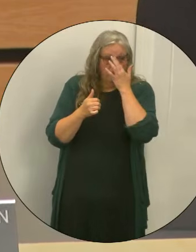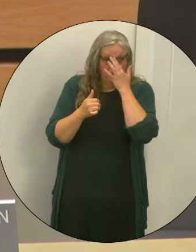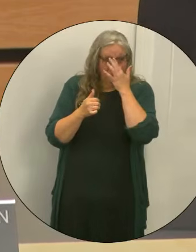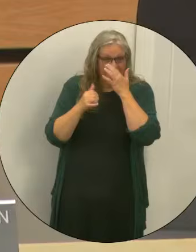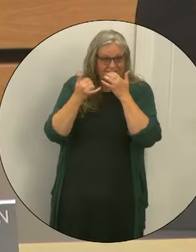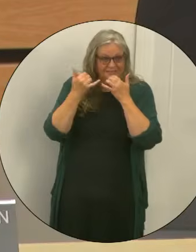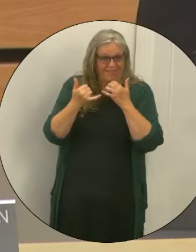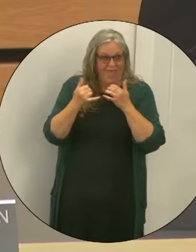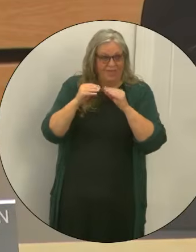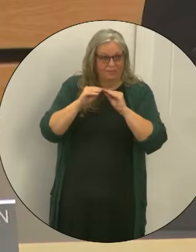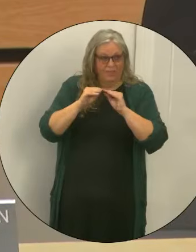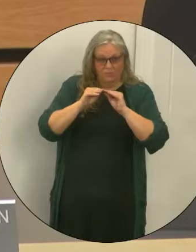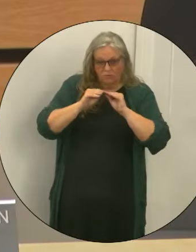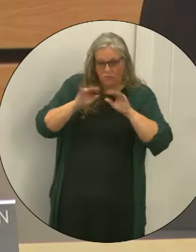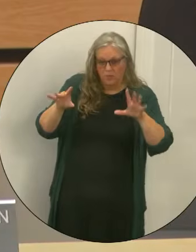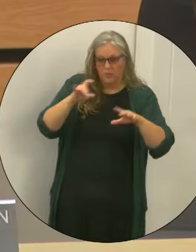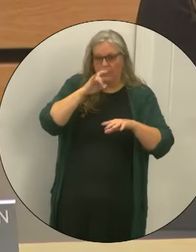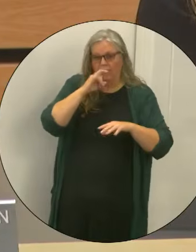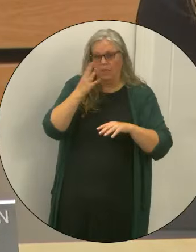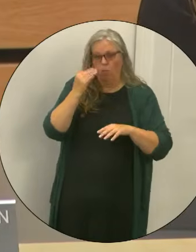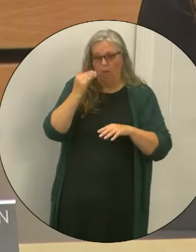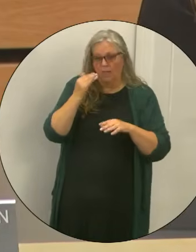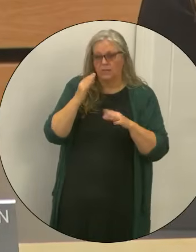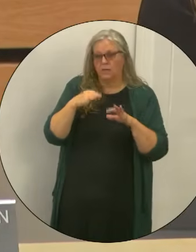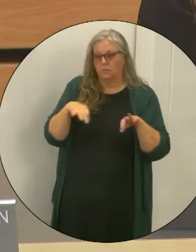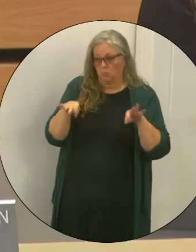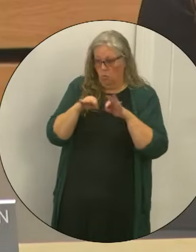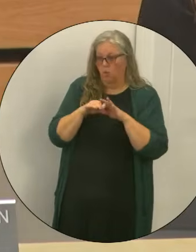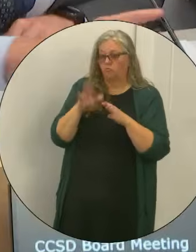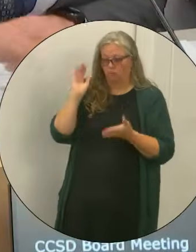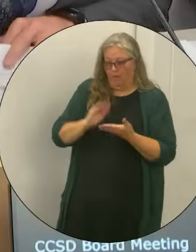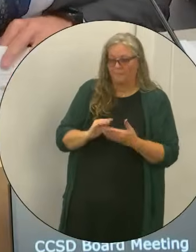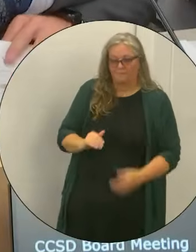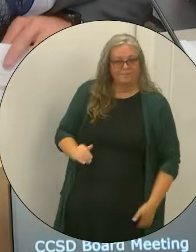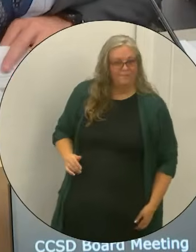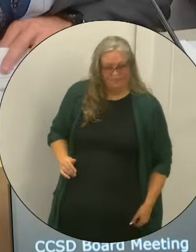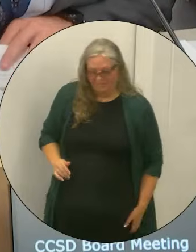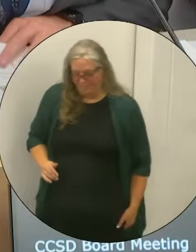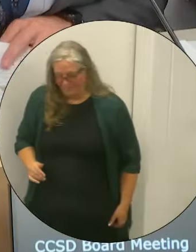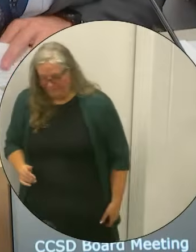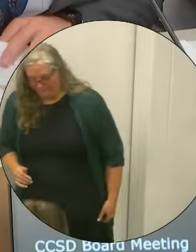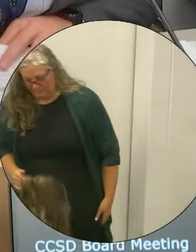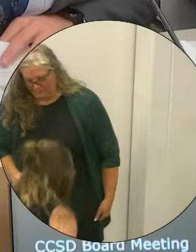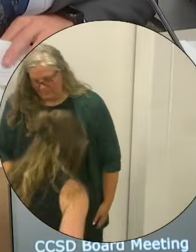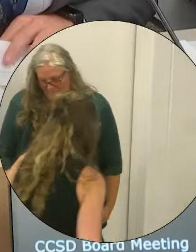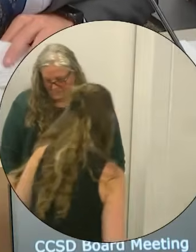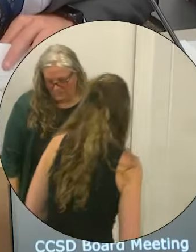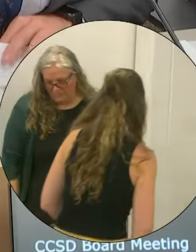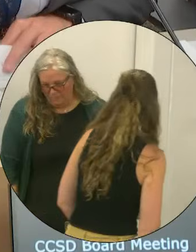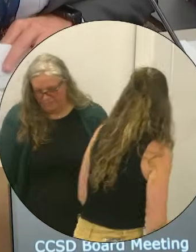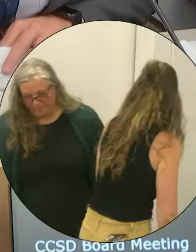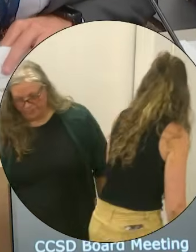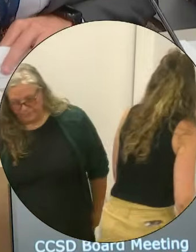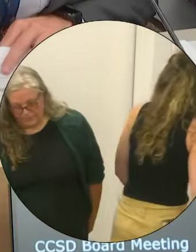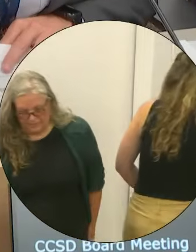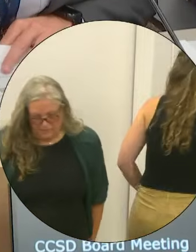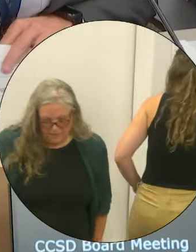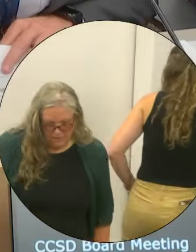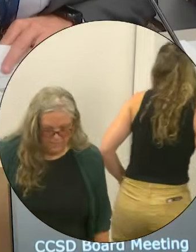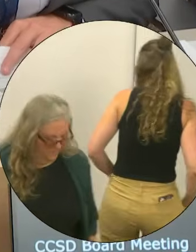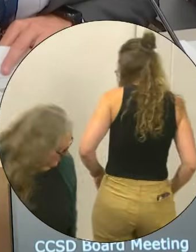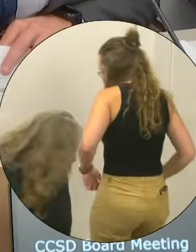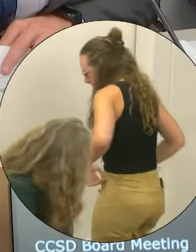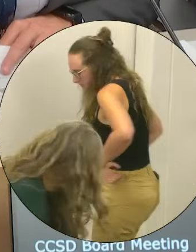distributed to the kids, and why is there such a significant drop? Thank you for the question. So with the district-wide survey, we actually start